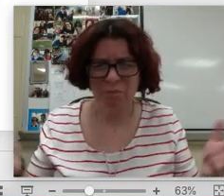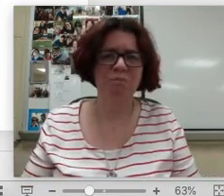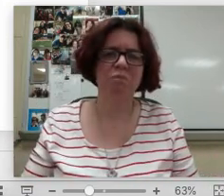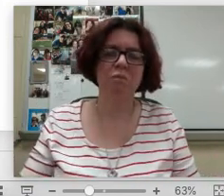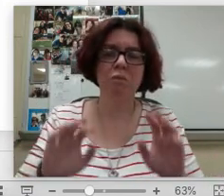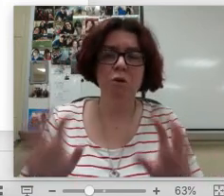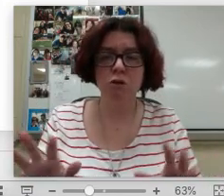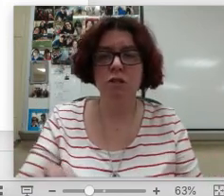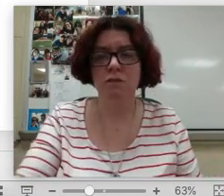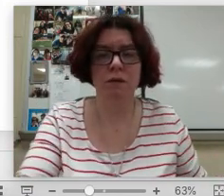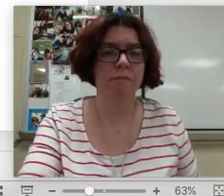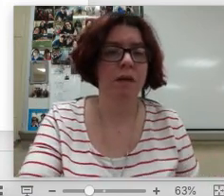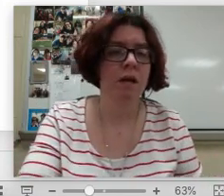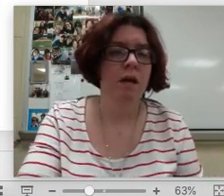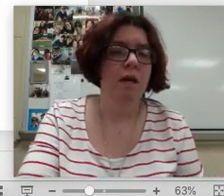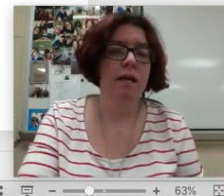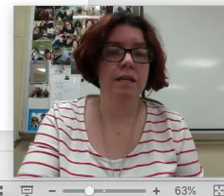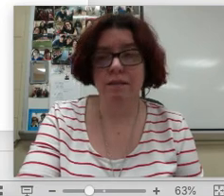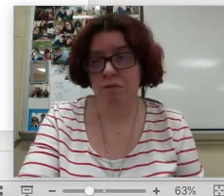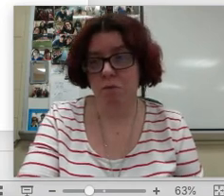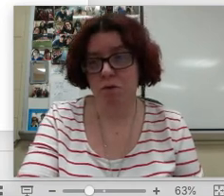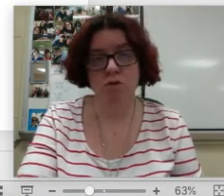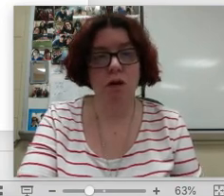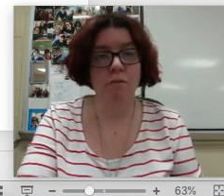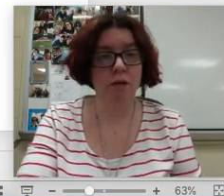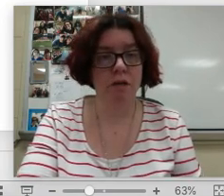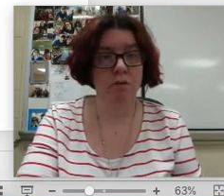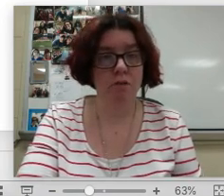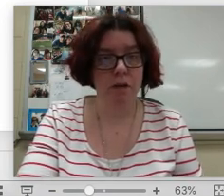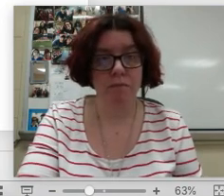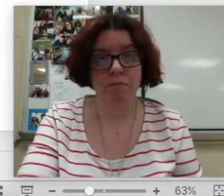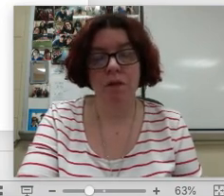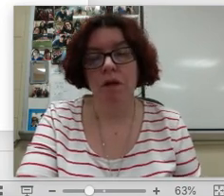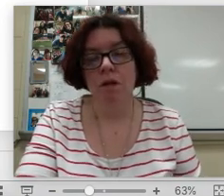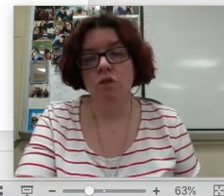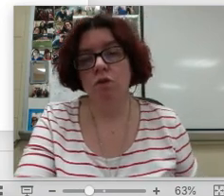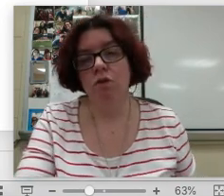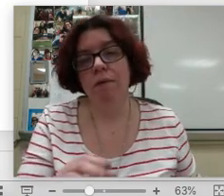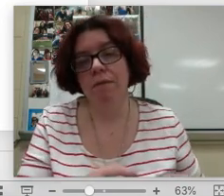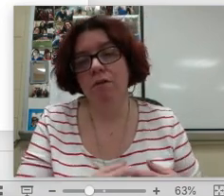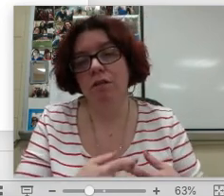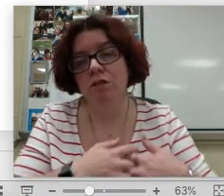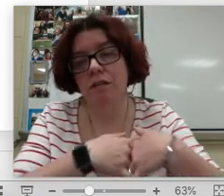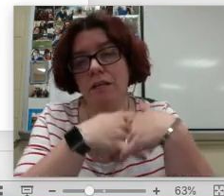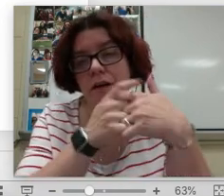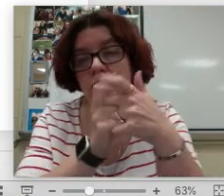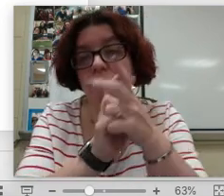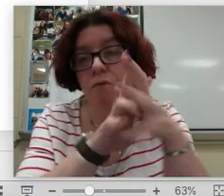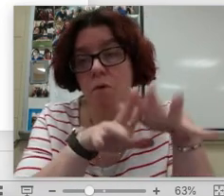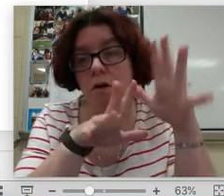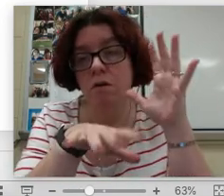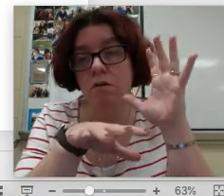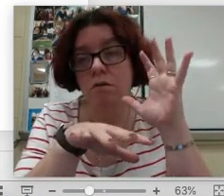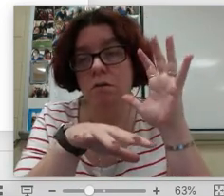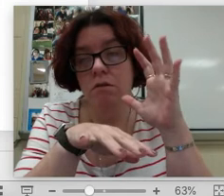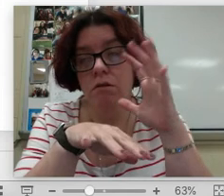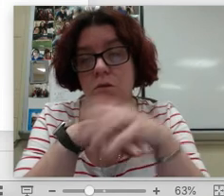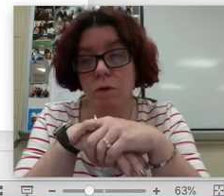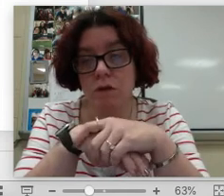fruit? So that's the vocab. It is out of order. So I'm going to go over here. So the grammar markers that you need to have